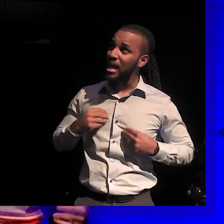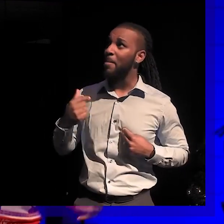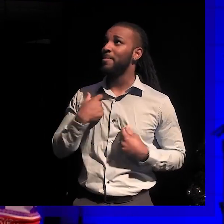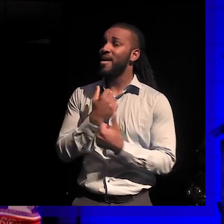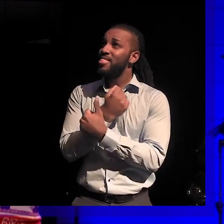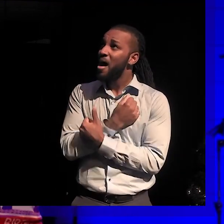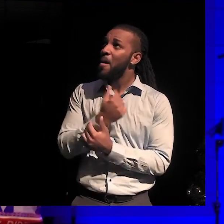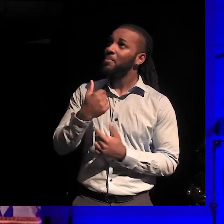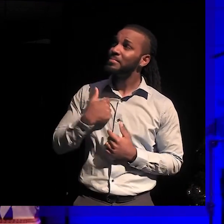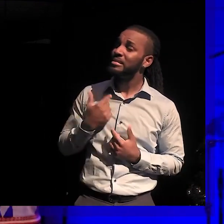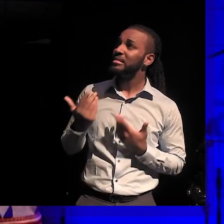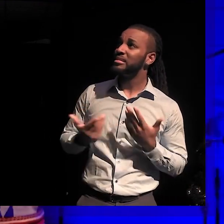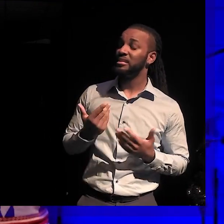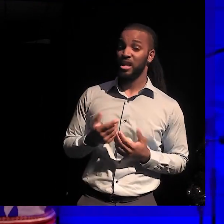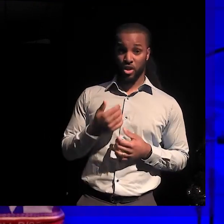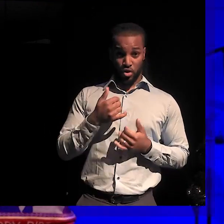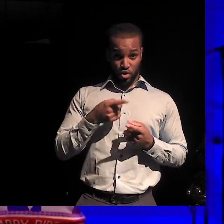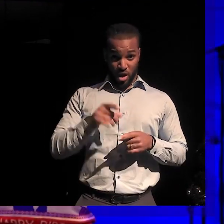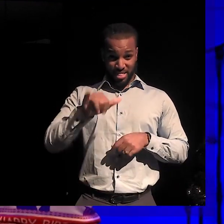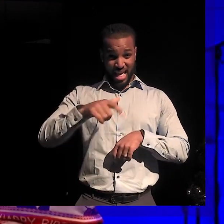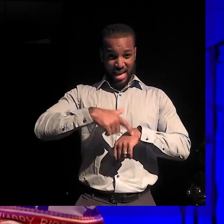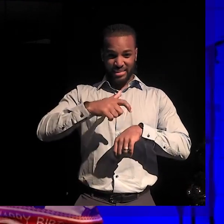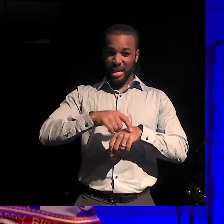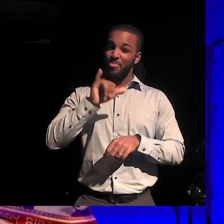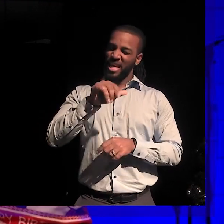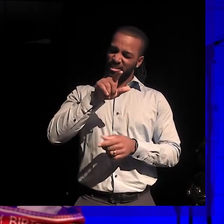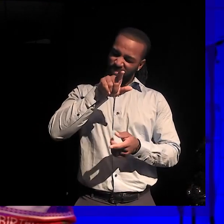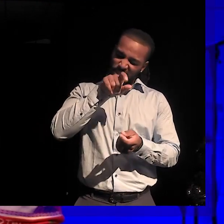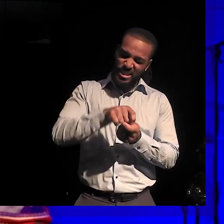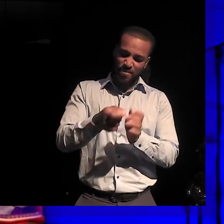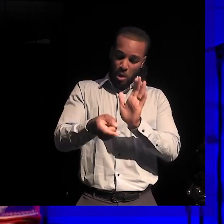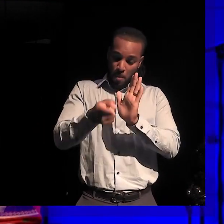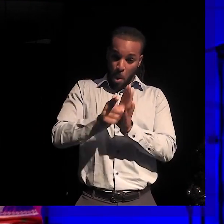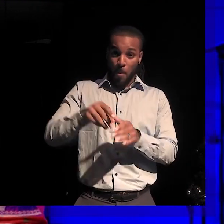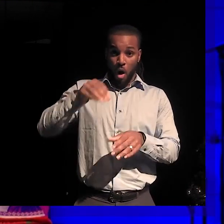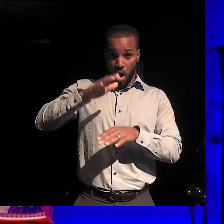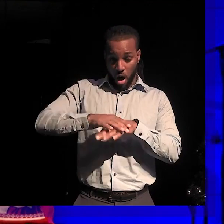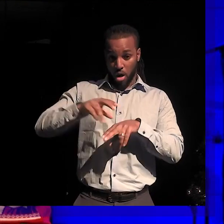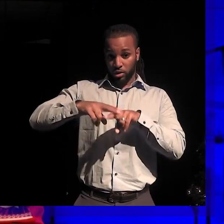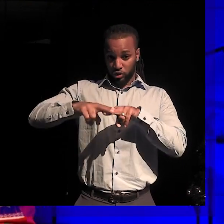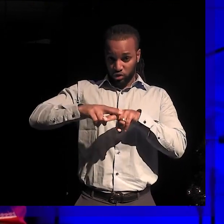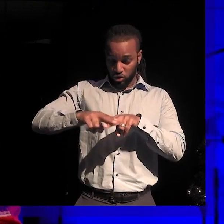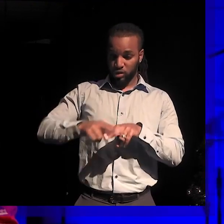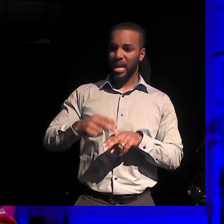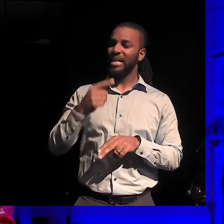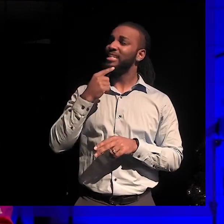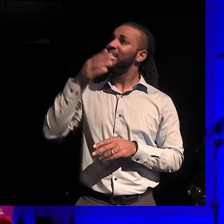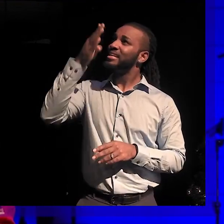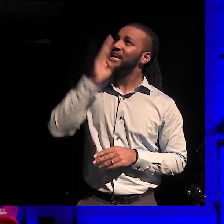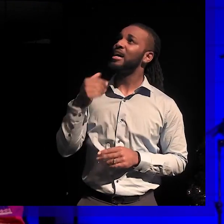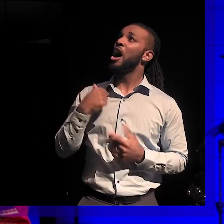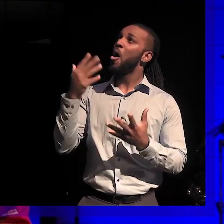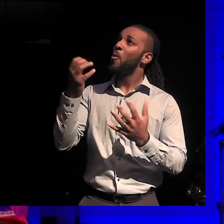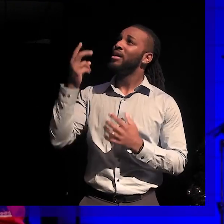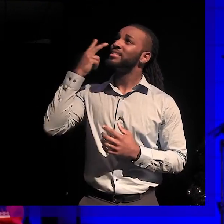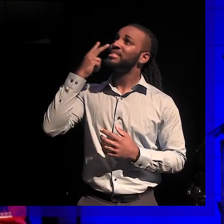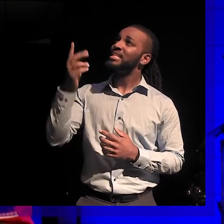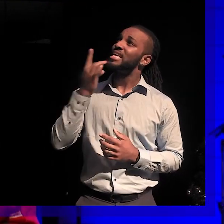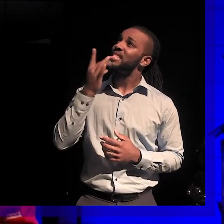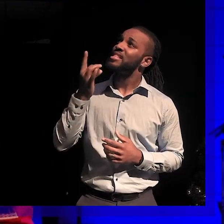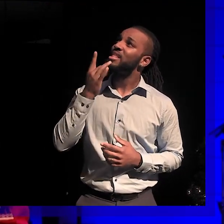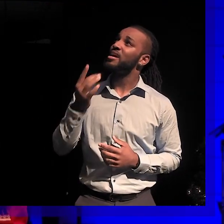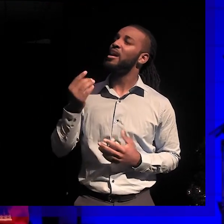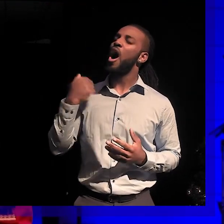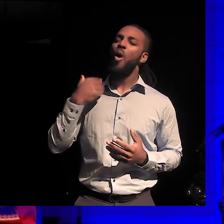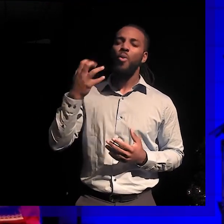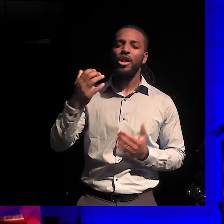Would you take me? And in that moment, in that car, in that hallway, I said, God, I just want to see the light. I want to know that it's